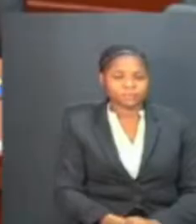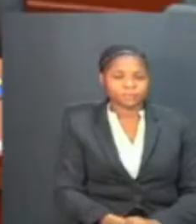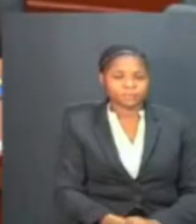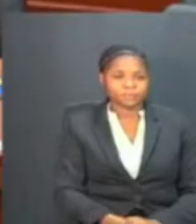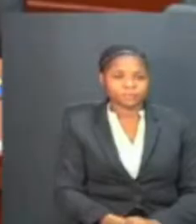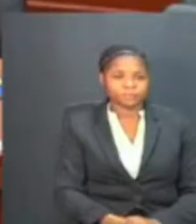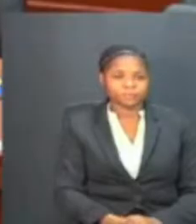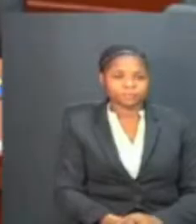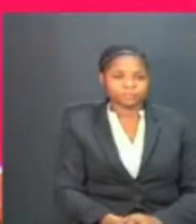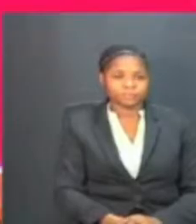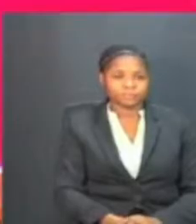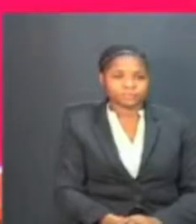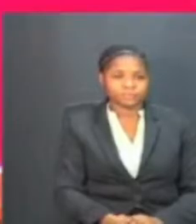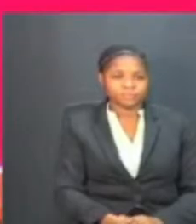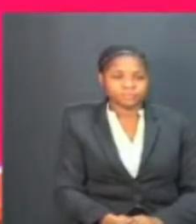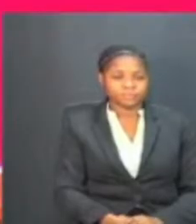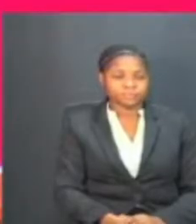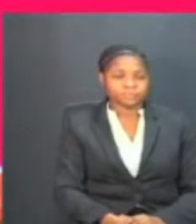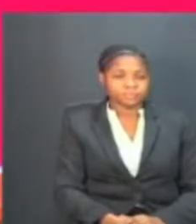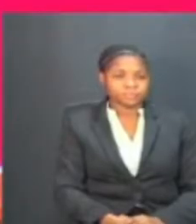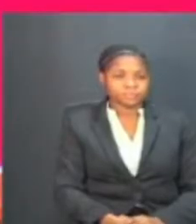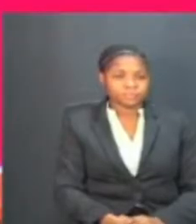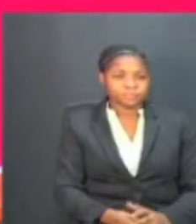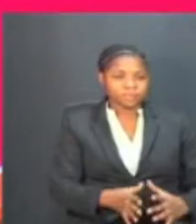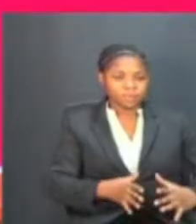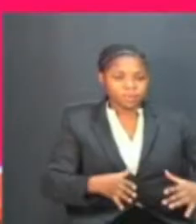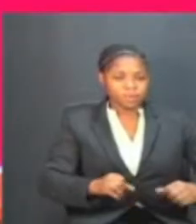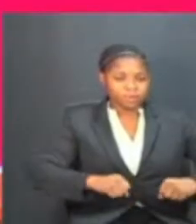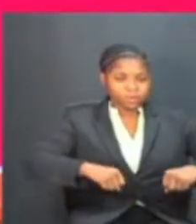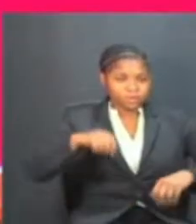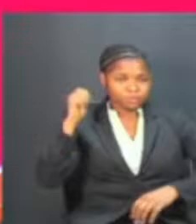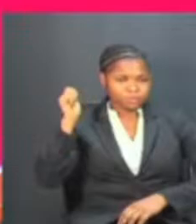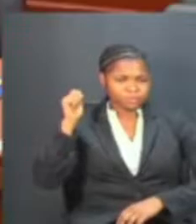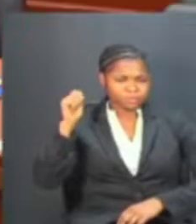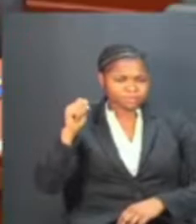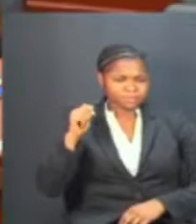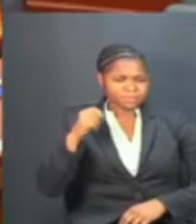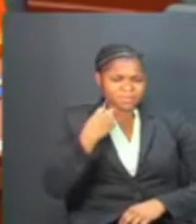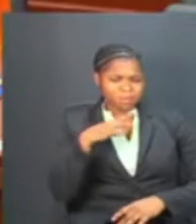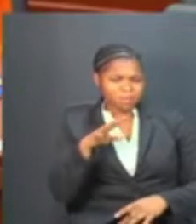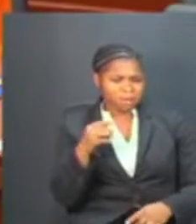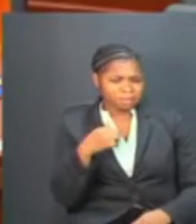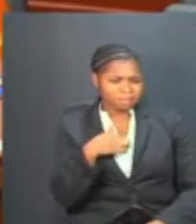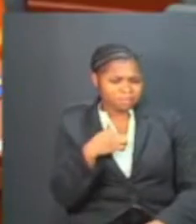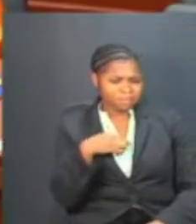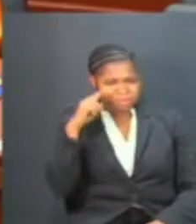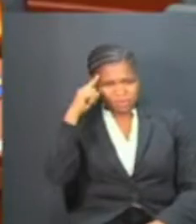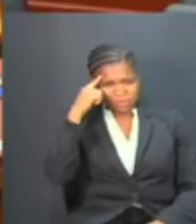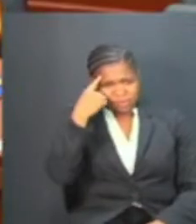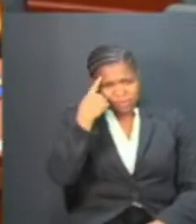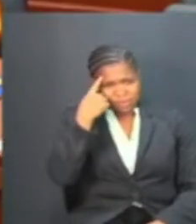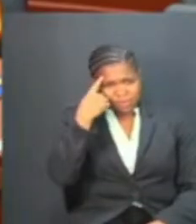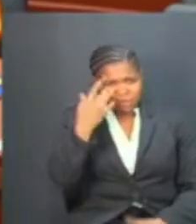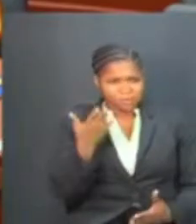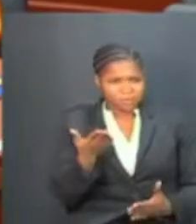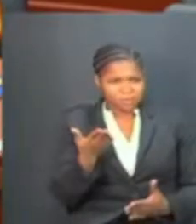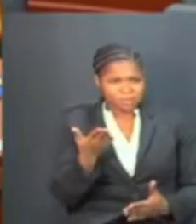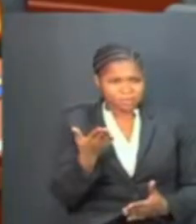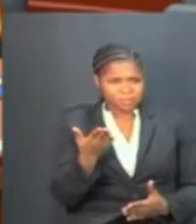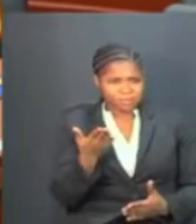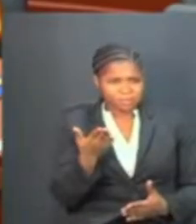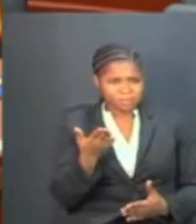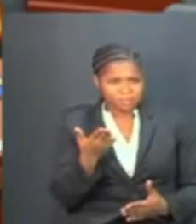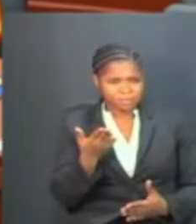Yes, majority. Mr. Speaker, I get the sense in the matter that the